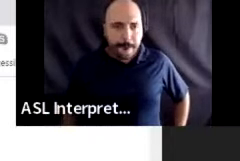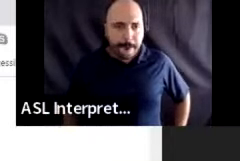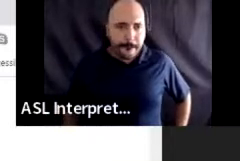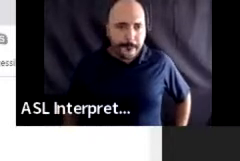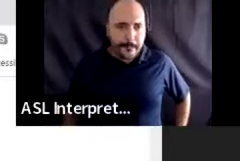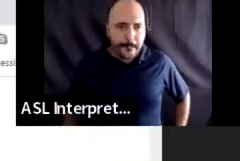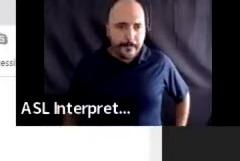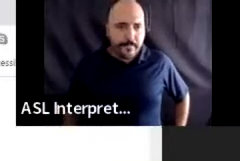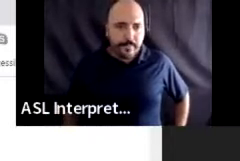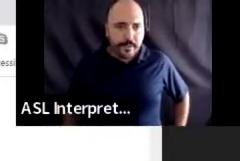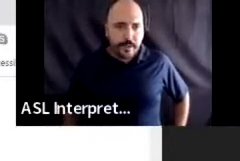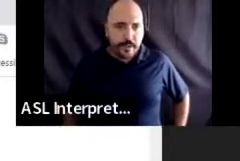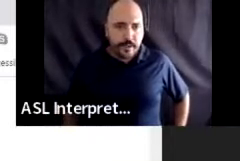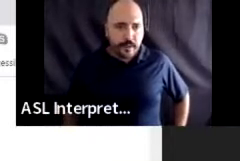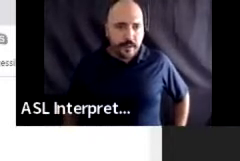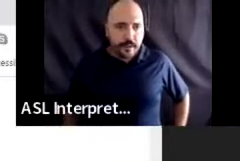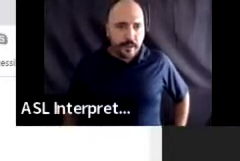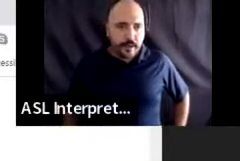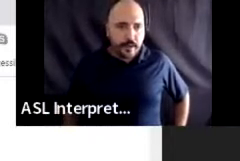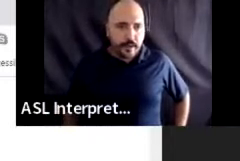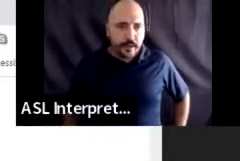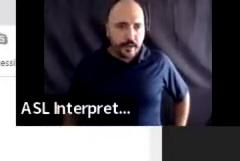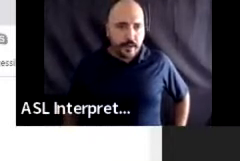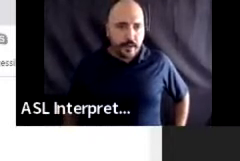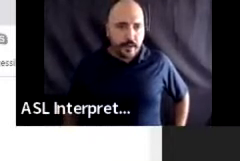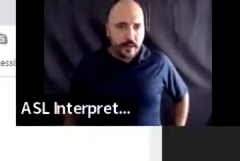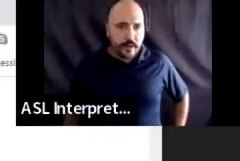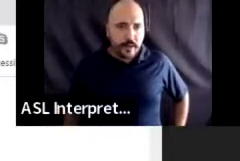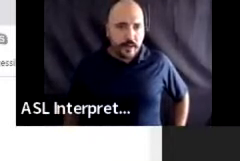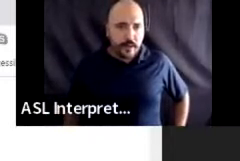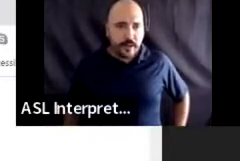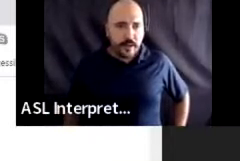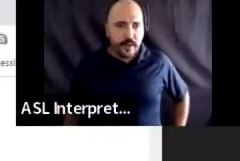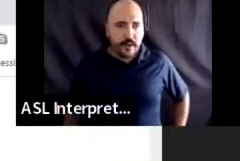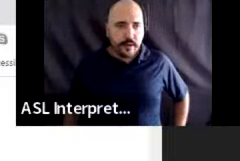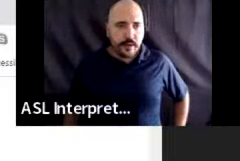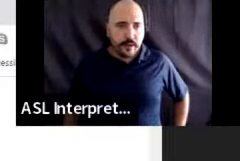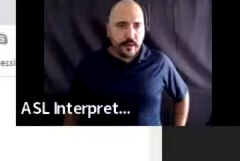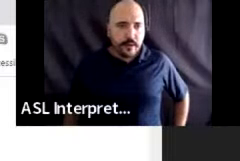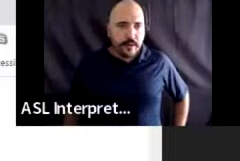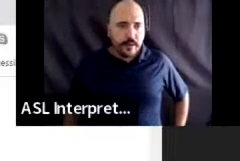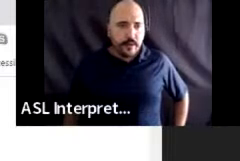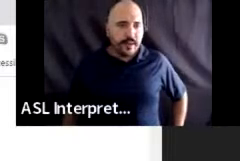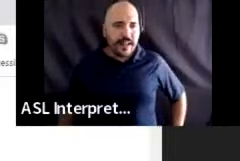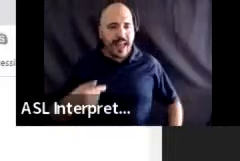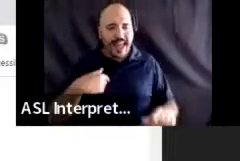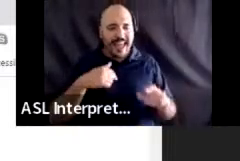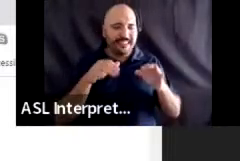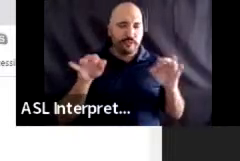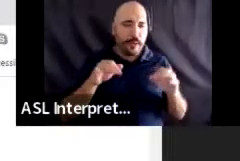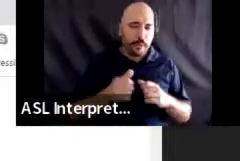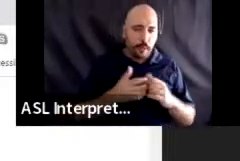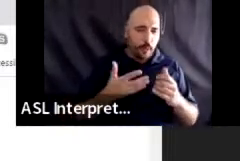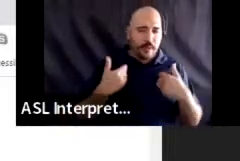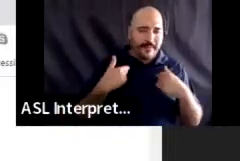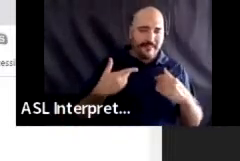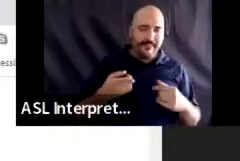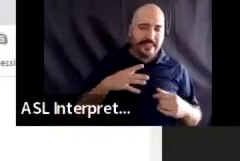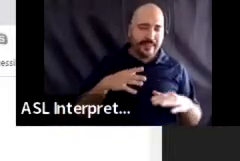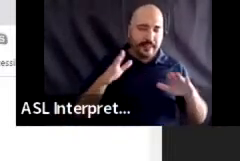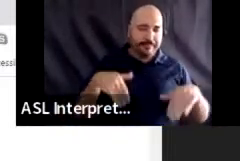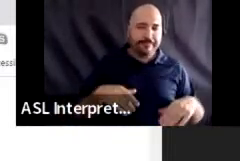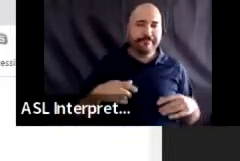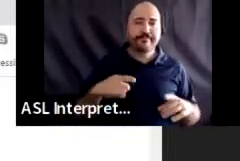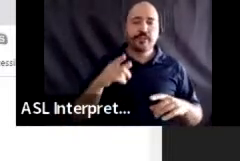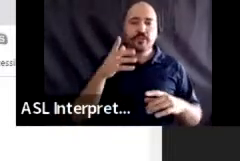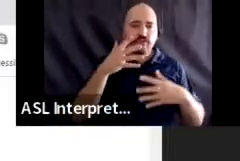Primary navigation. Not so much. Wrapping to bottom. Survey assessment map heading level 2. I can describe it. It's basically a